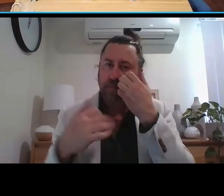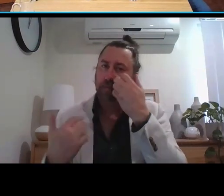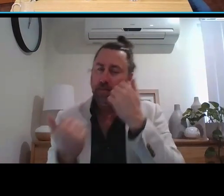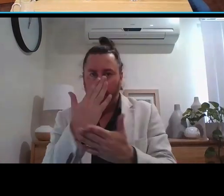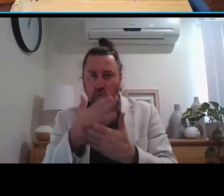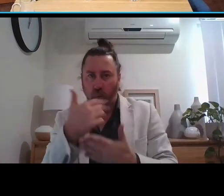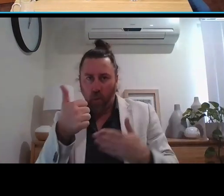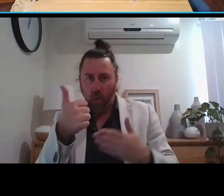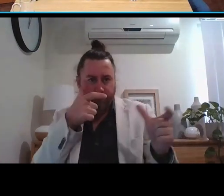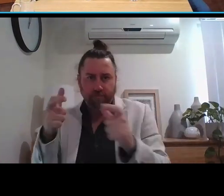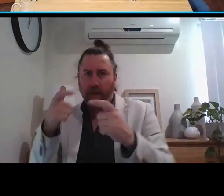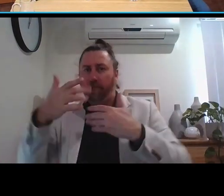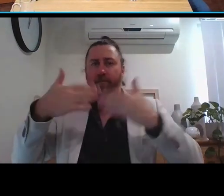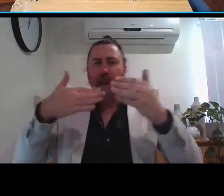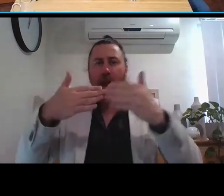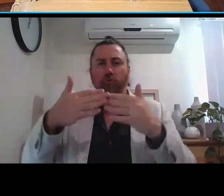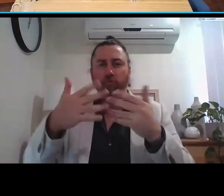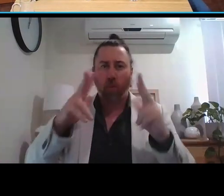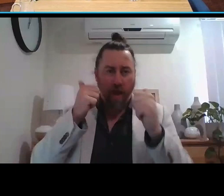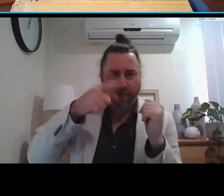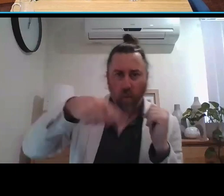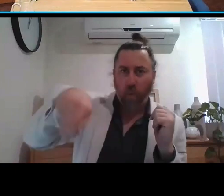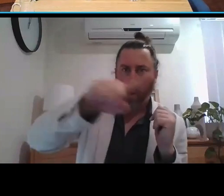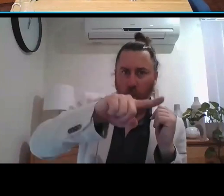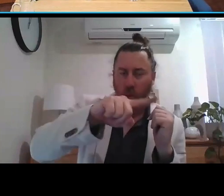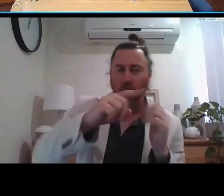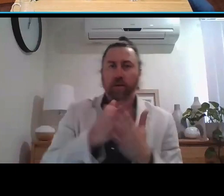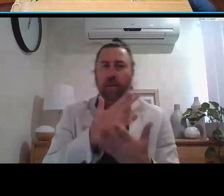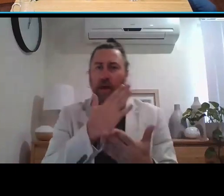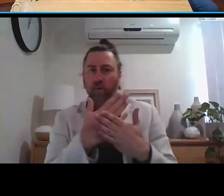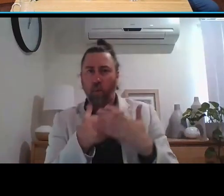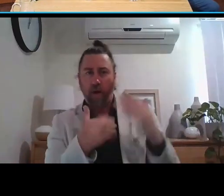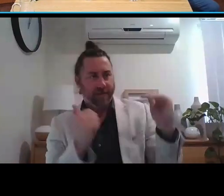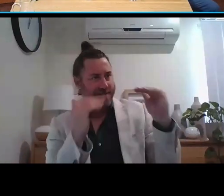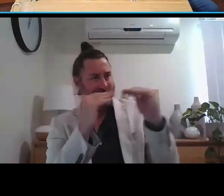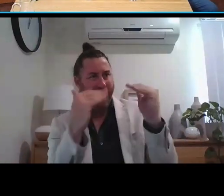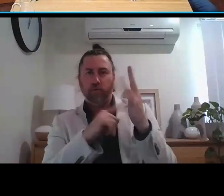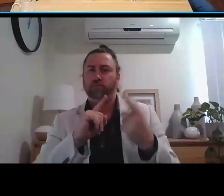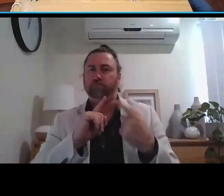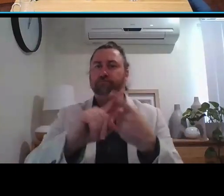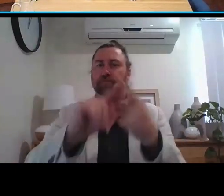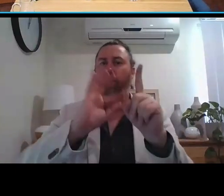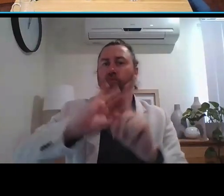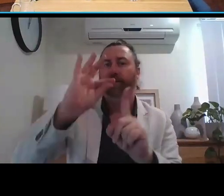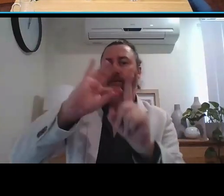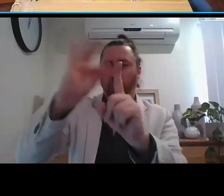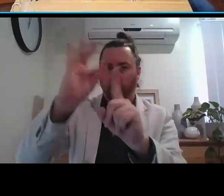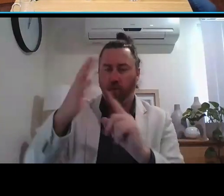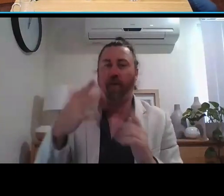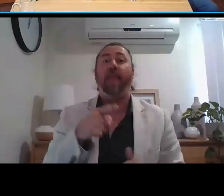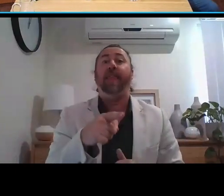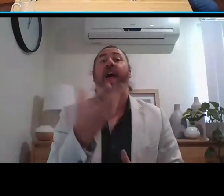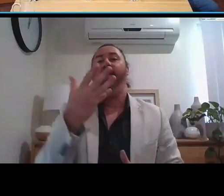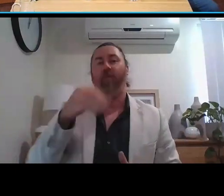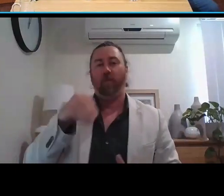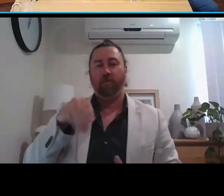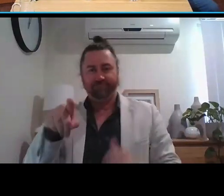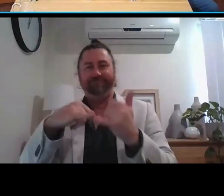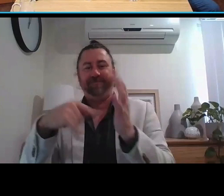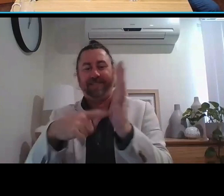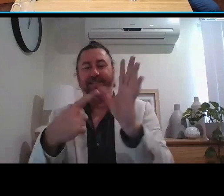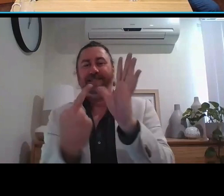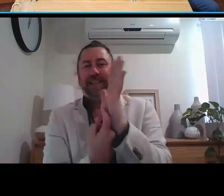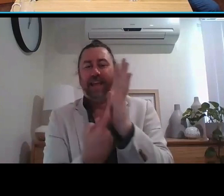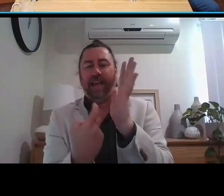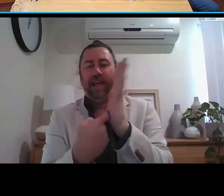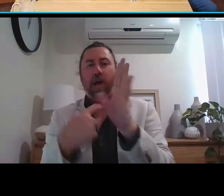indicators to measure quality, benchmarking for continuous improvement, and a Star Rating system for comparing the performance of